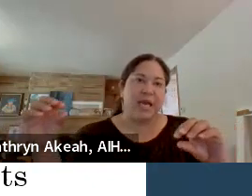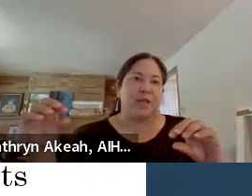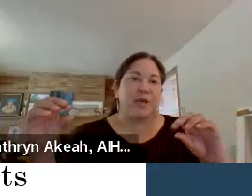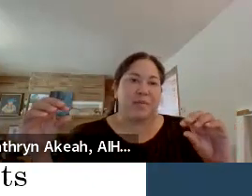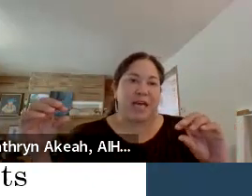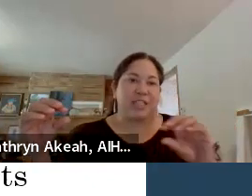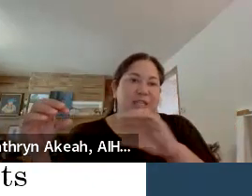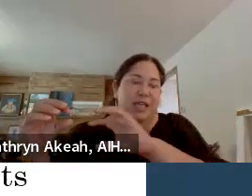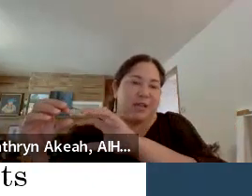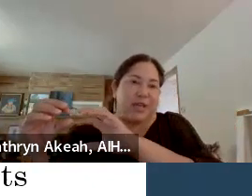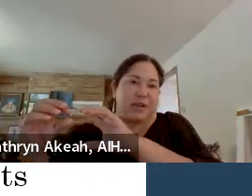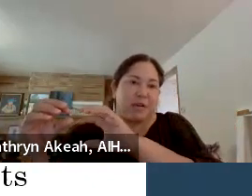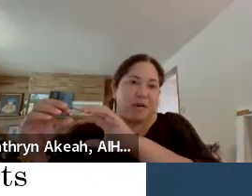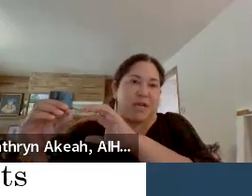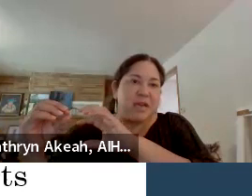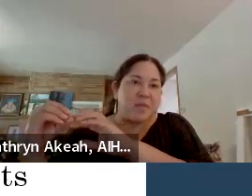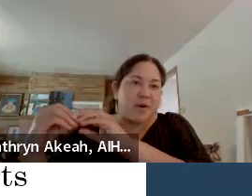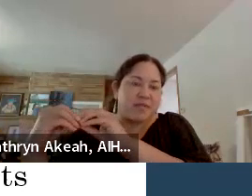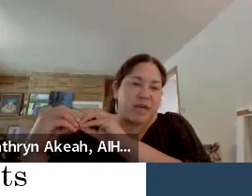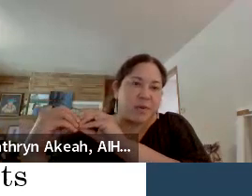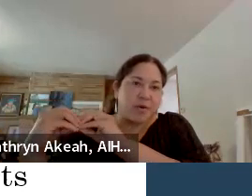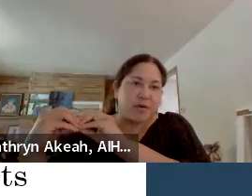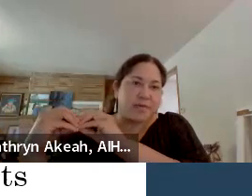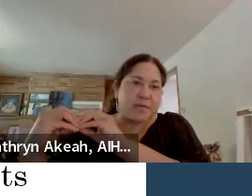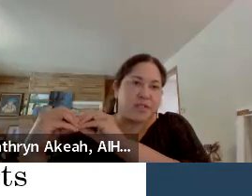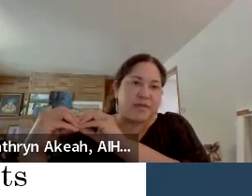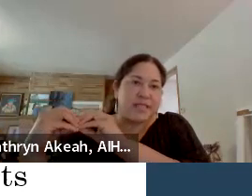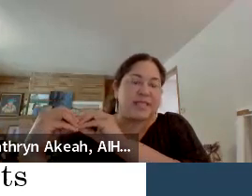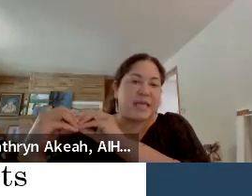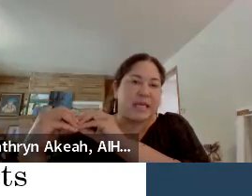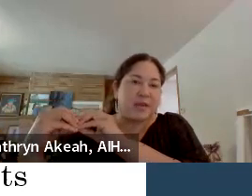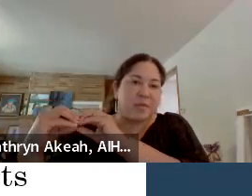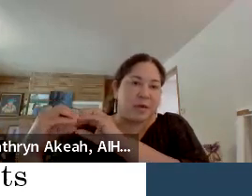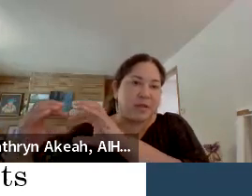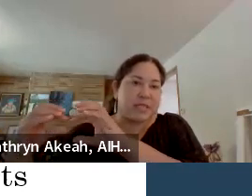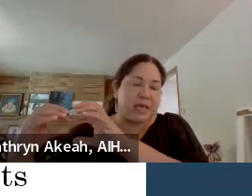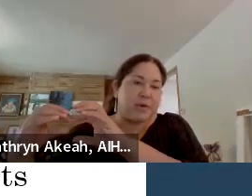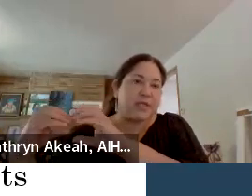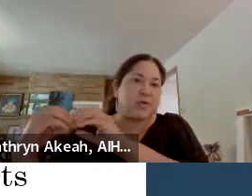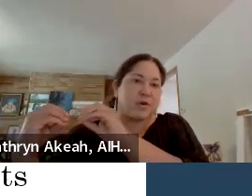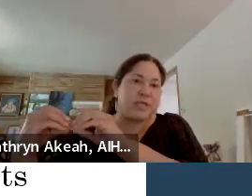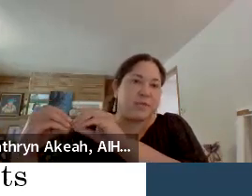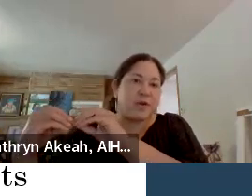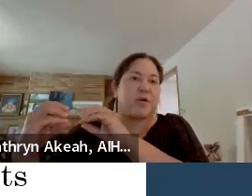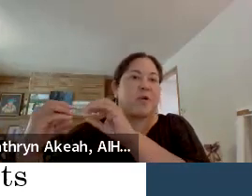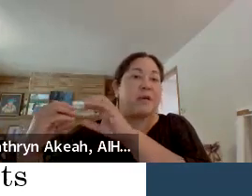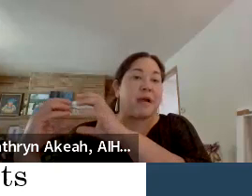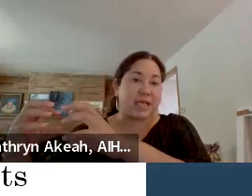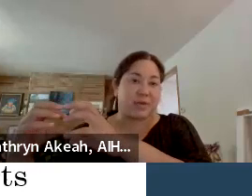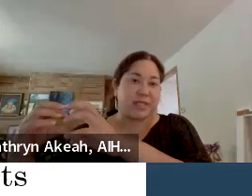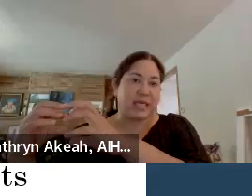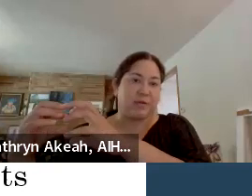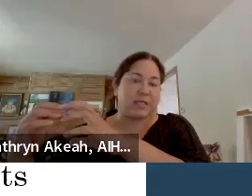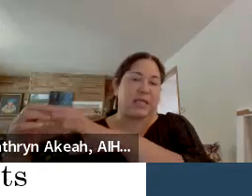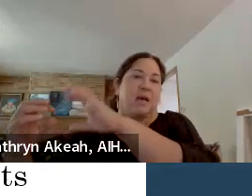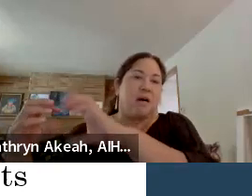pieces, you can imagine that there are a number of tribal programs and services that either mirror the state ones or are similar or